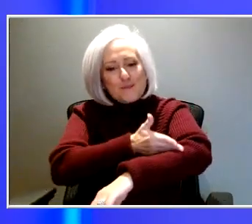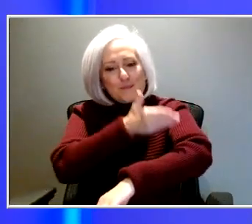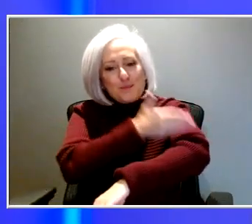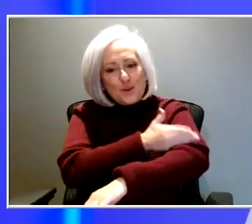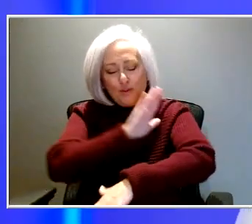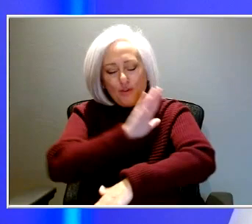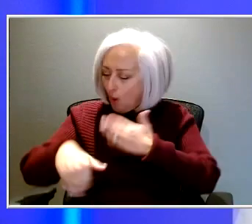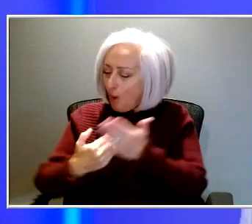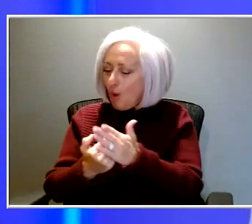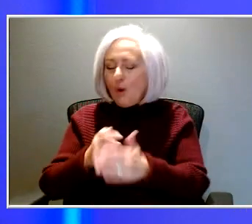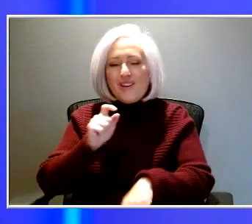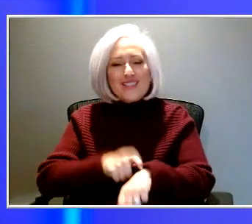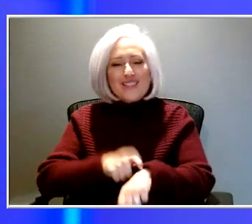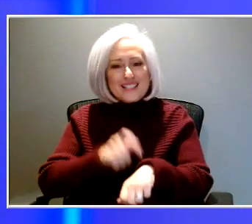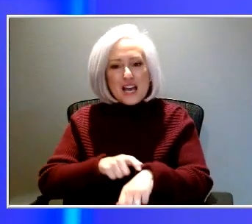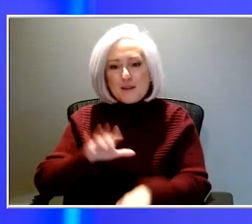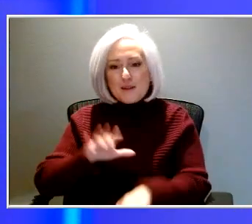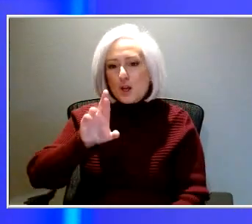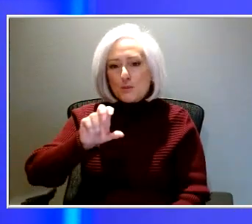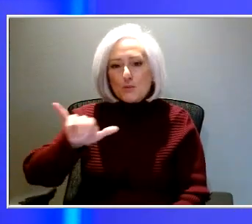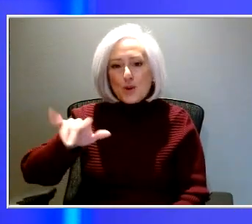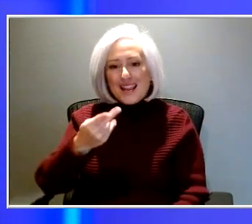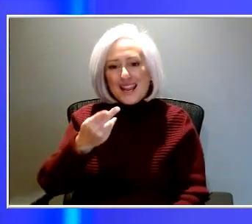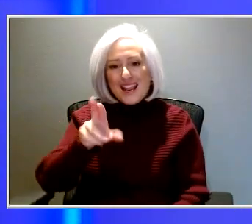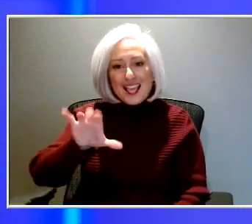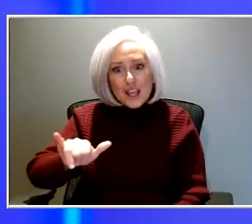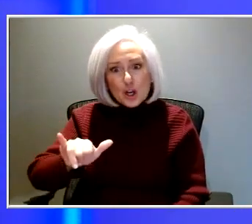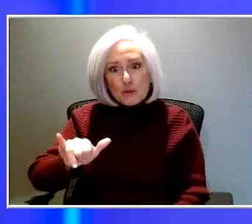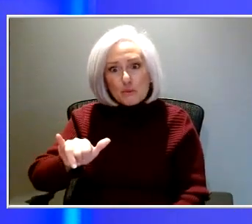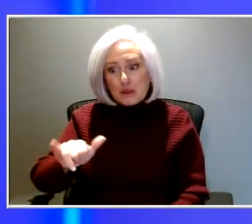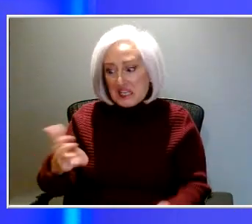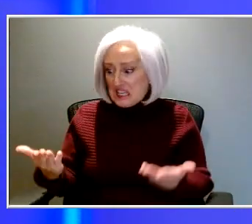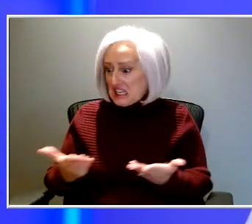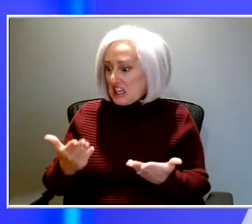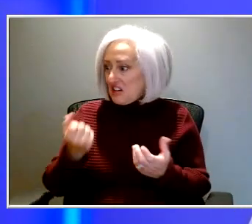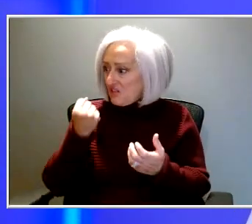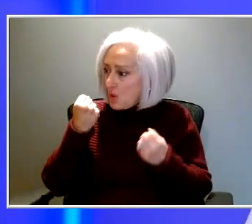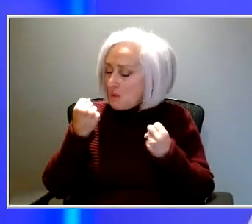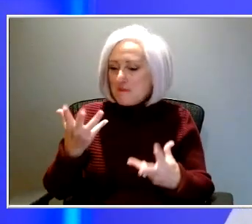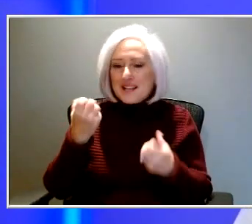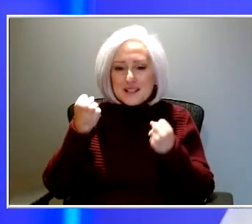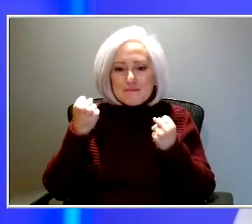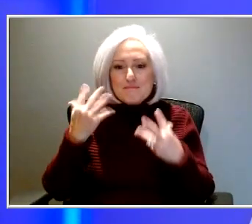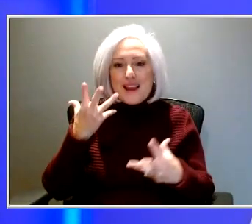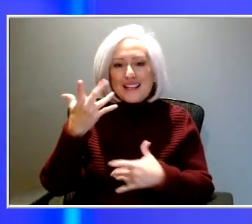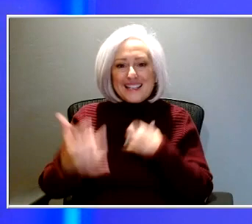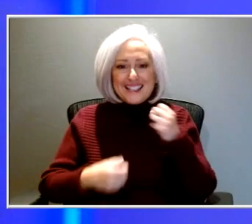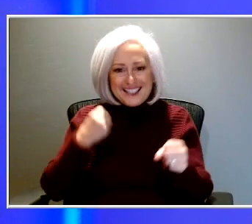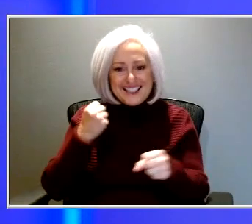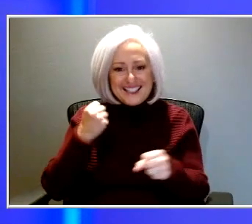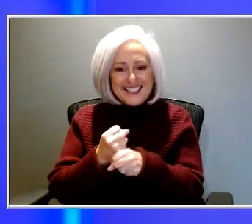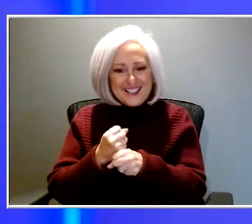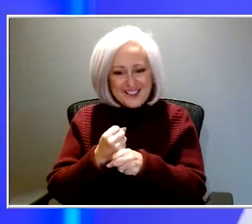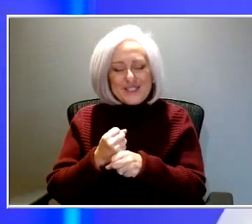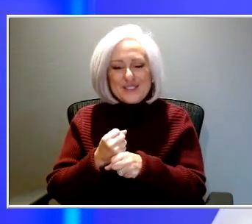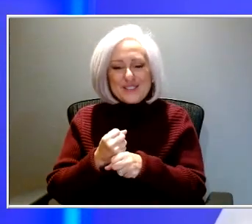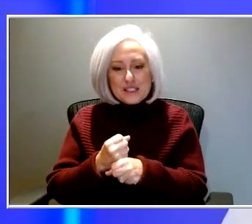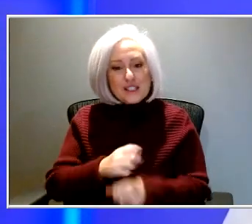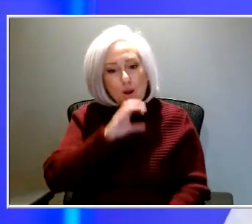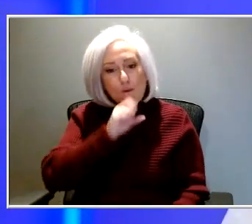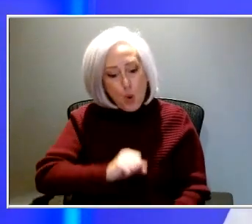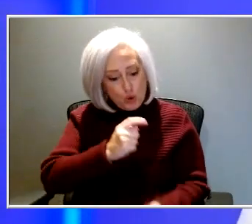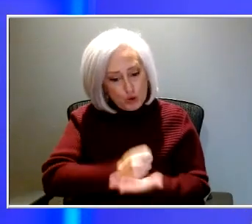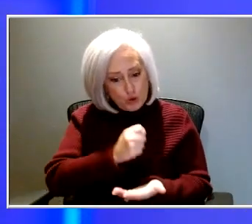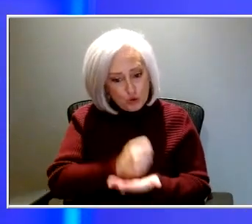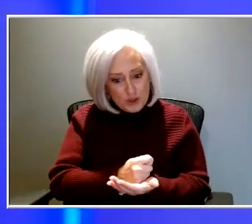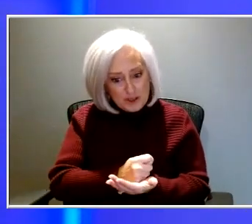time. Brachytherapy has actually been around for several decades. It's an old treatment and has a long track record